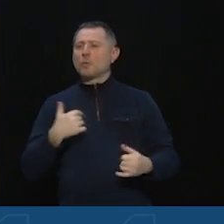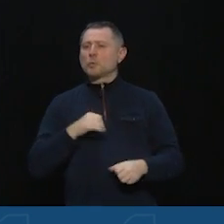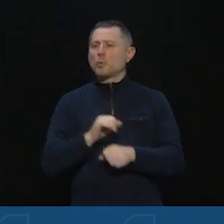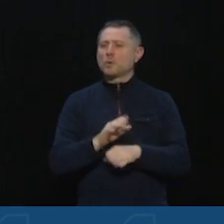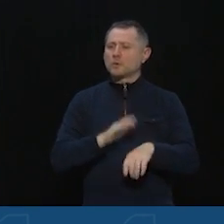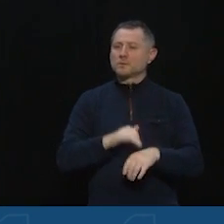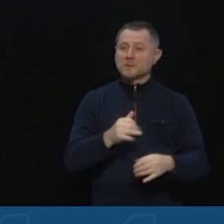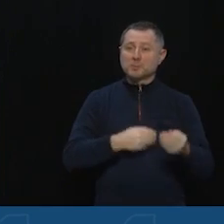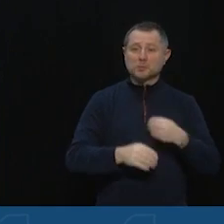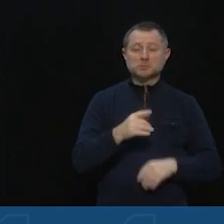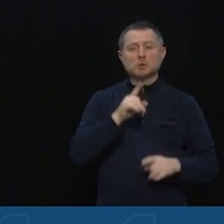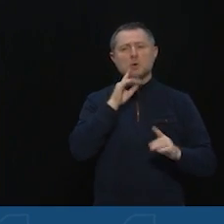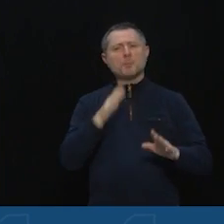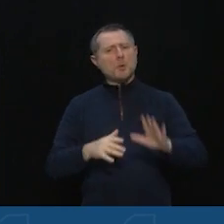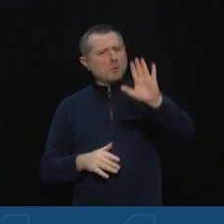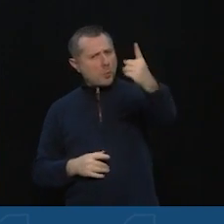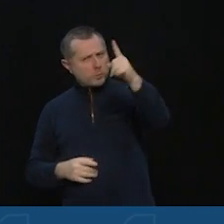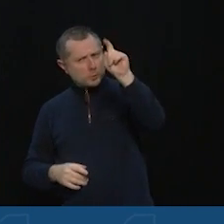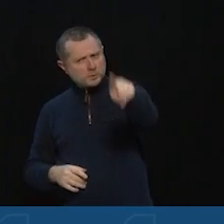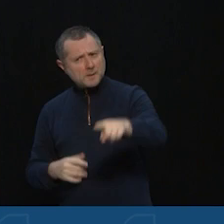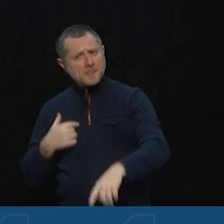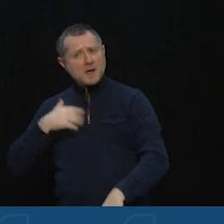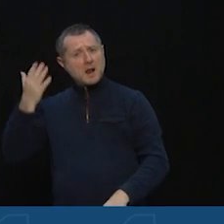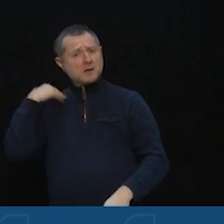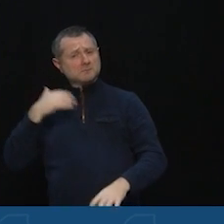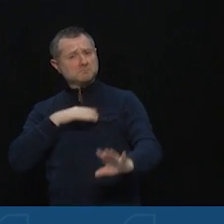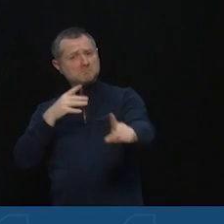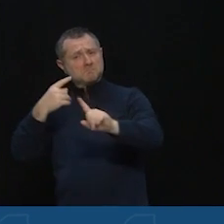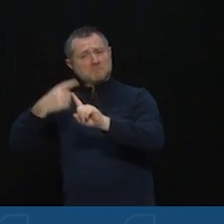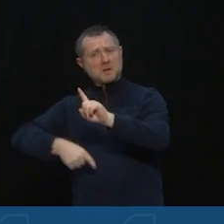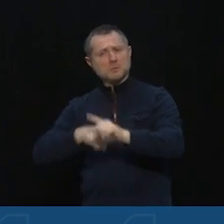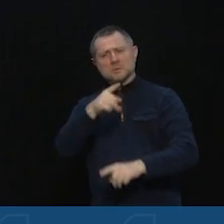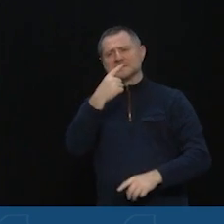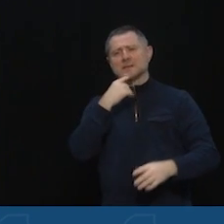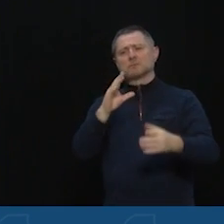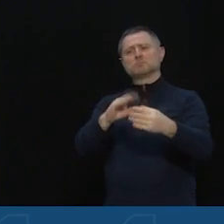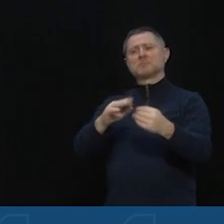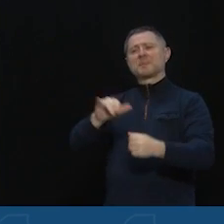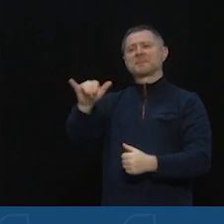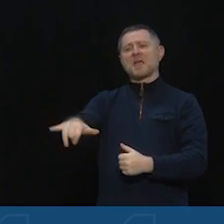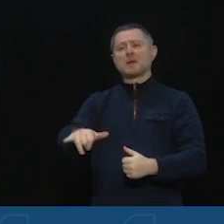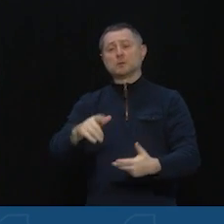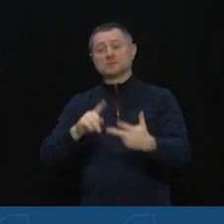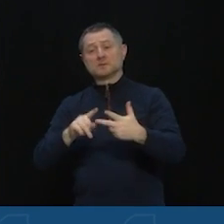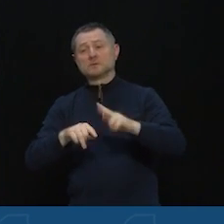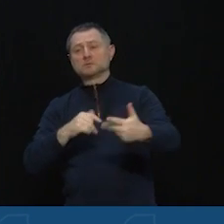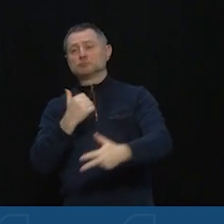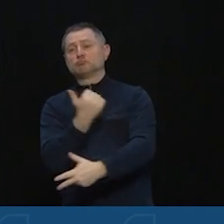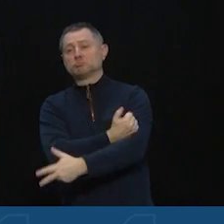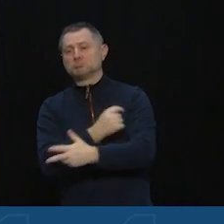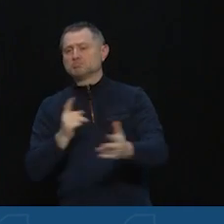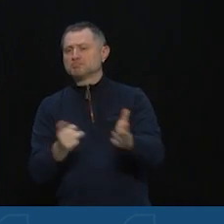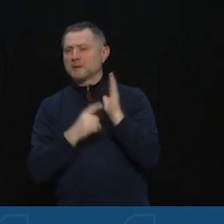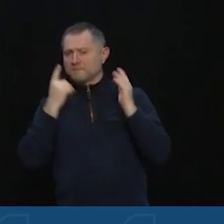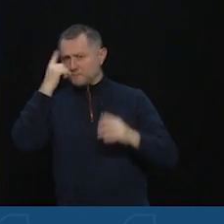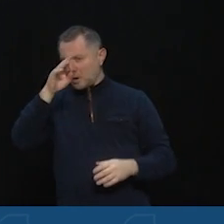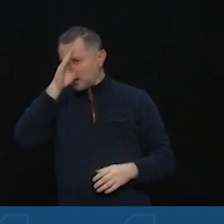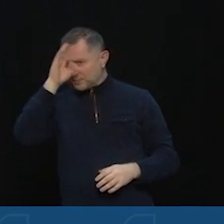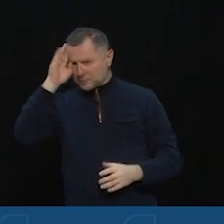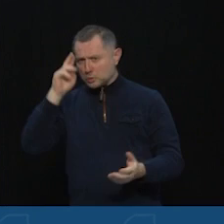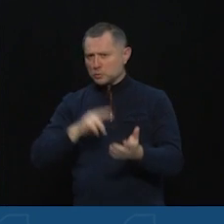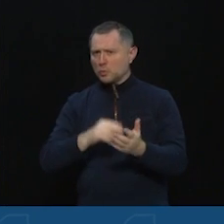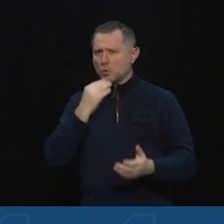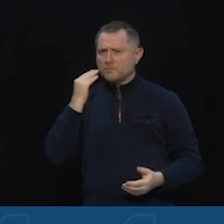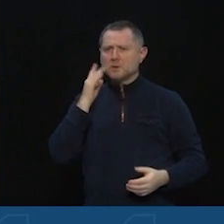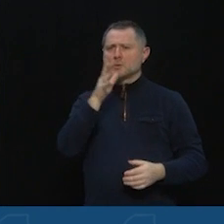question. Last month, your administration suspended enforcement of the booster mandate at hospitals and nursing homes and said your officials would take another look at the issue